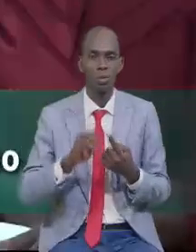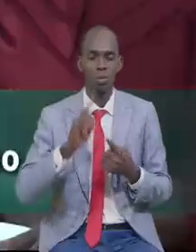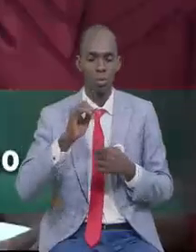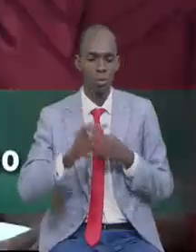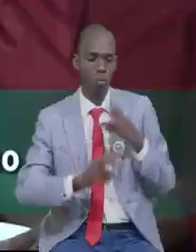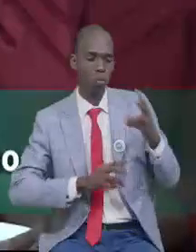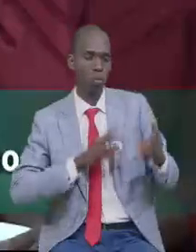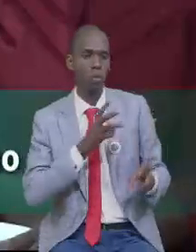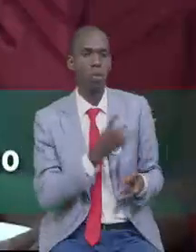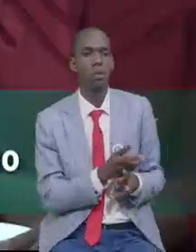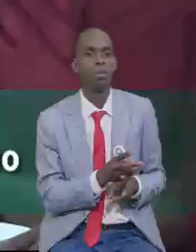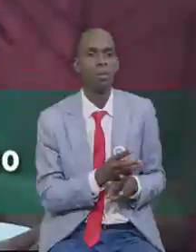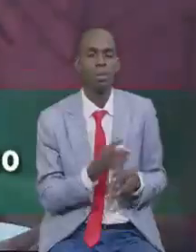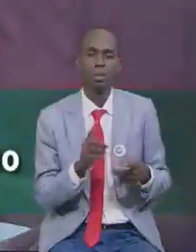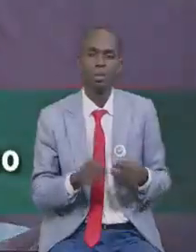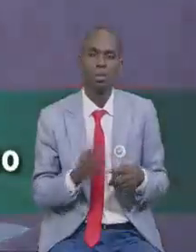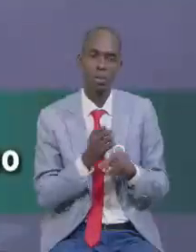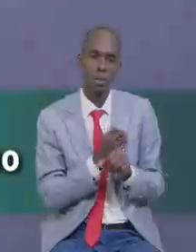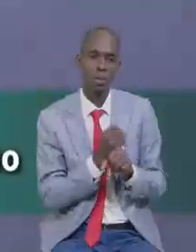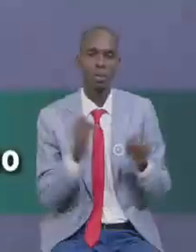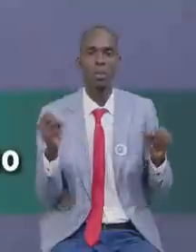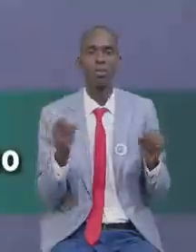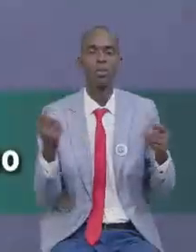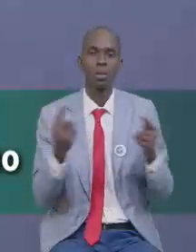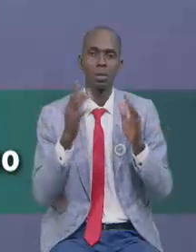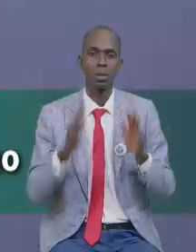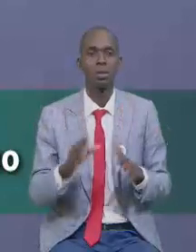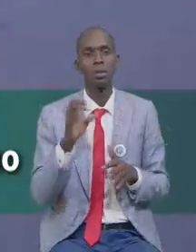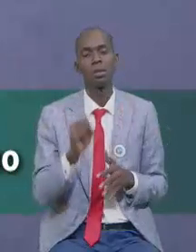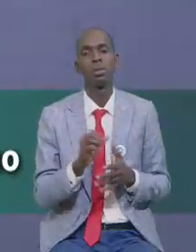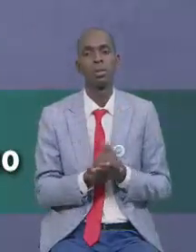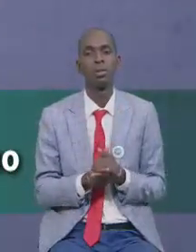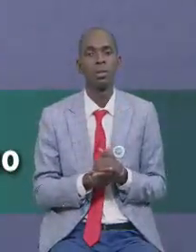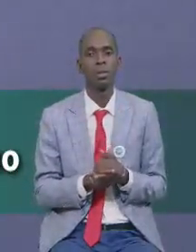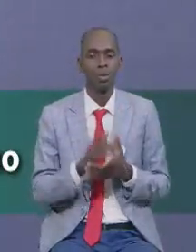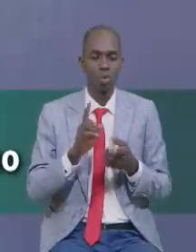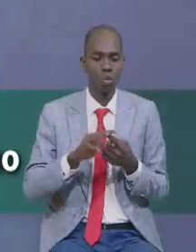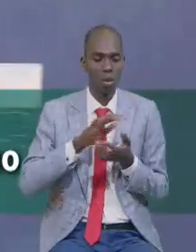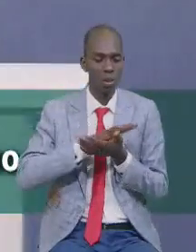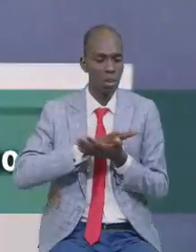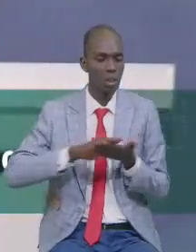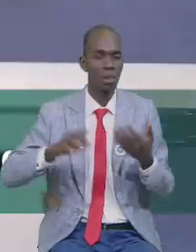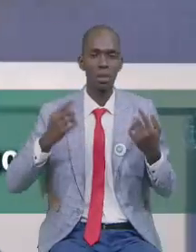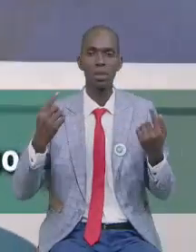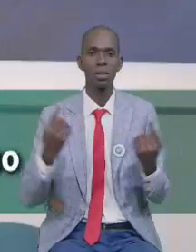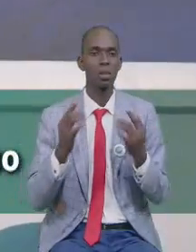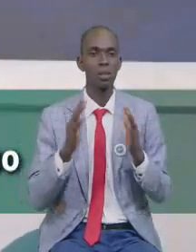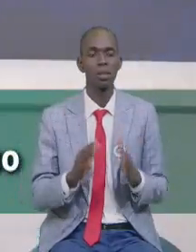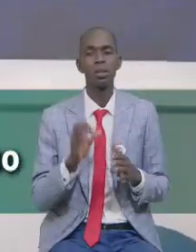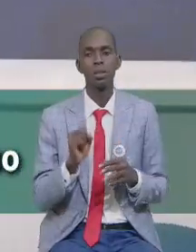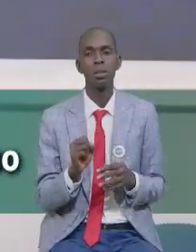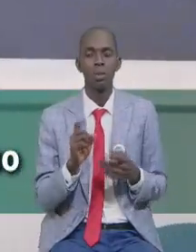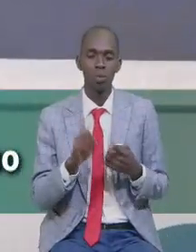world to save sinners, to cleanse sinners, to